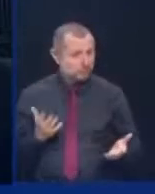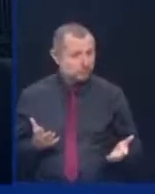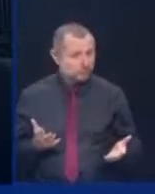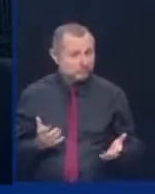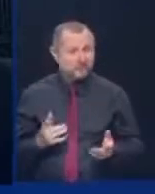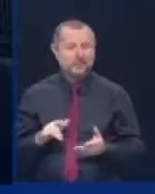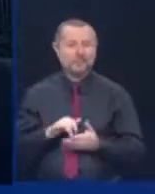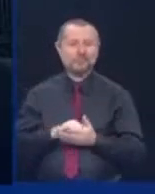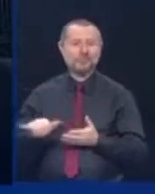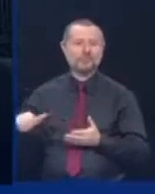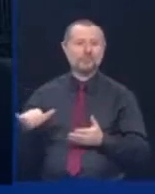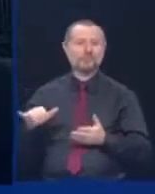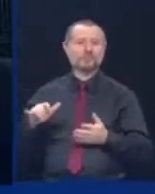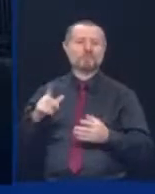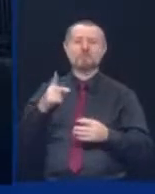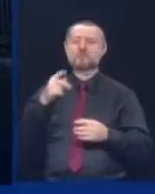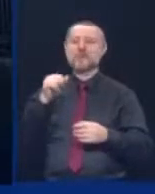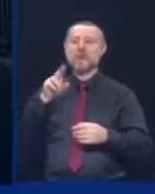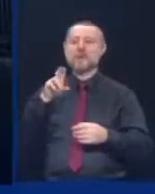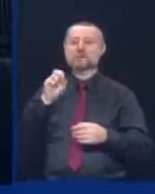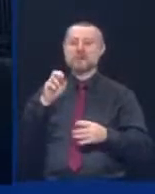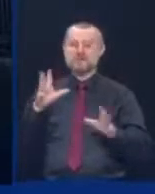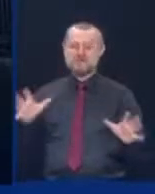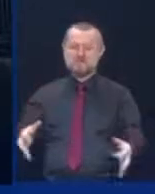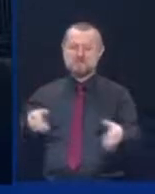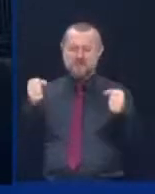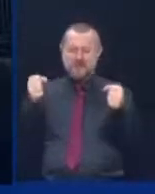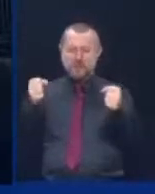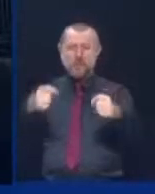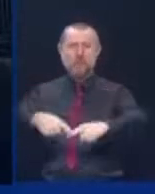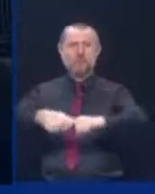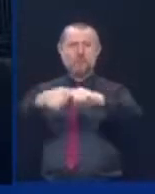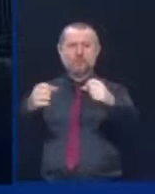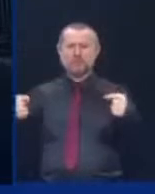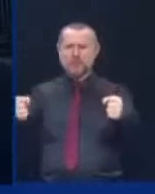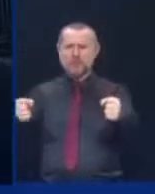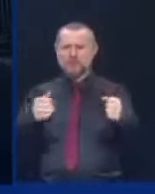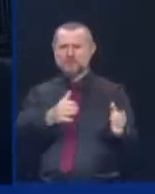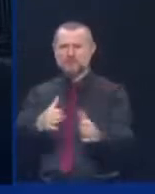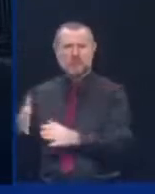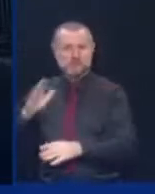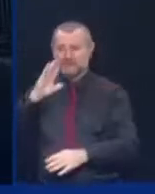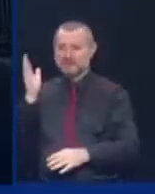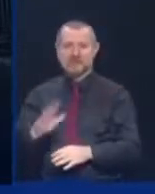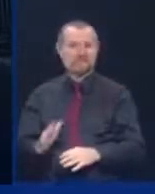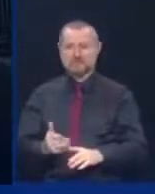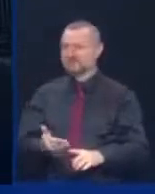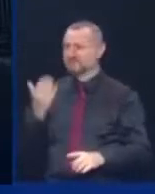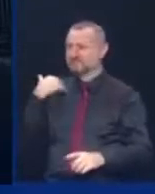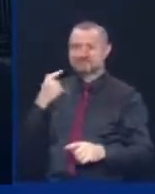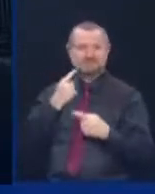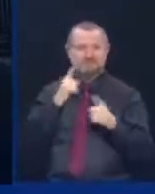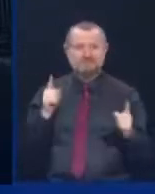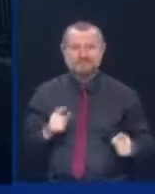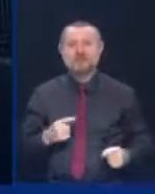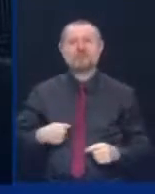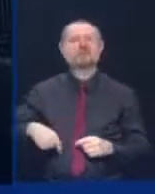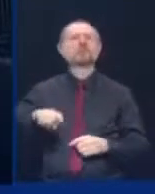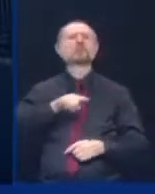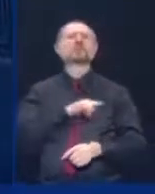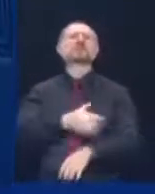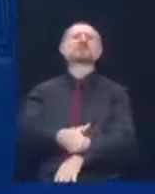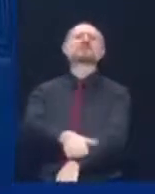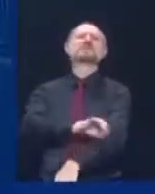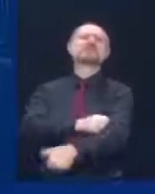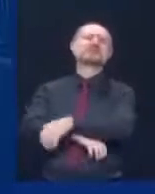York Pause Plan, which had never been done before, required tremendous energy and effort